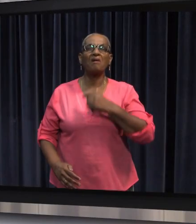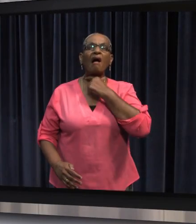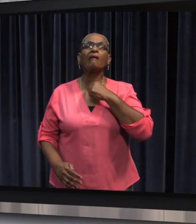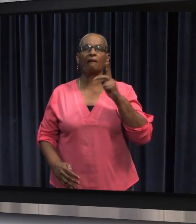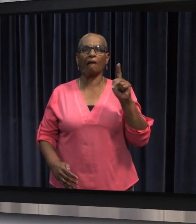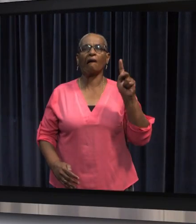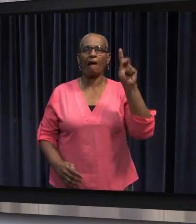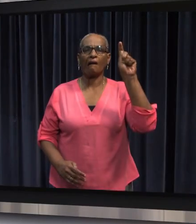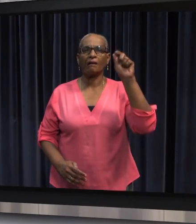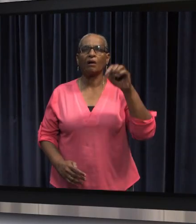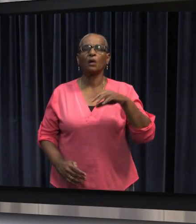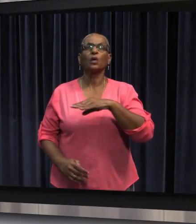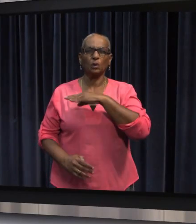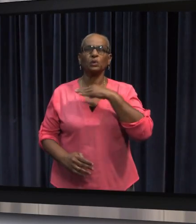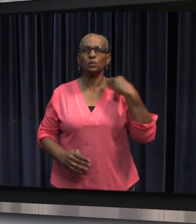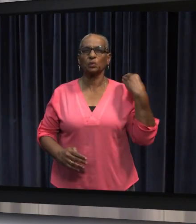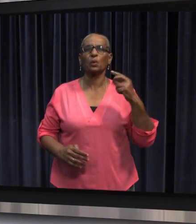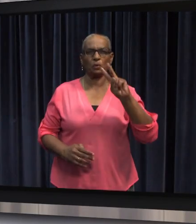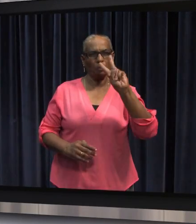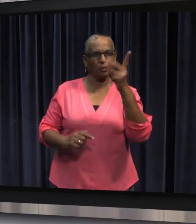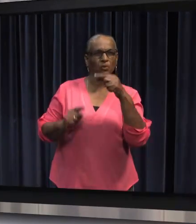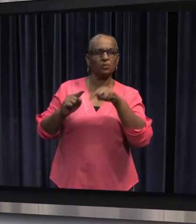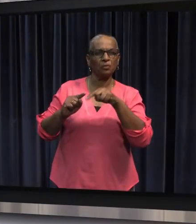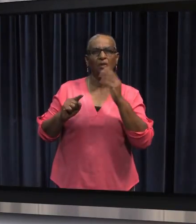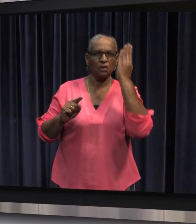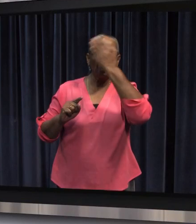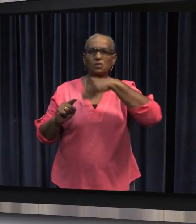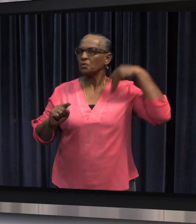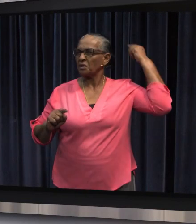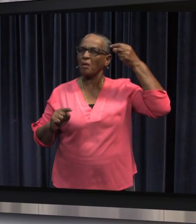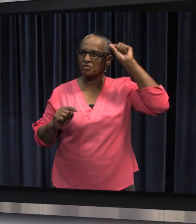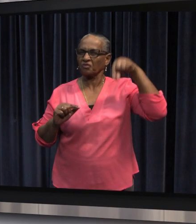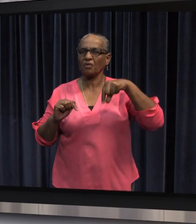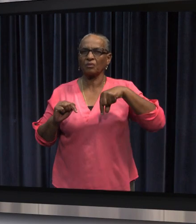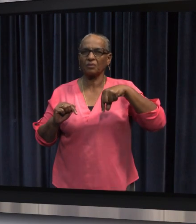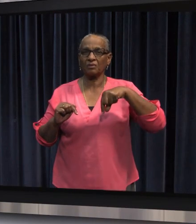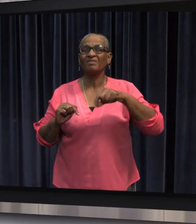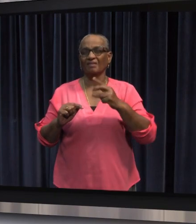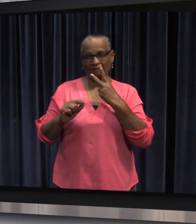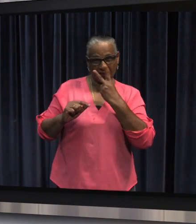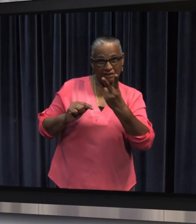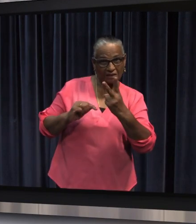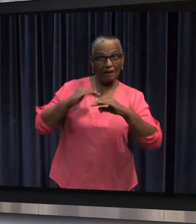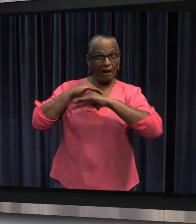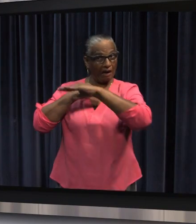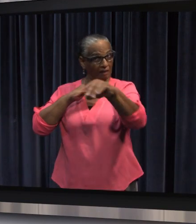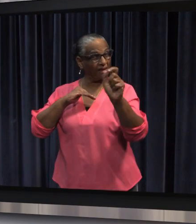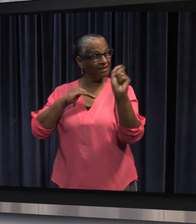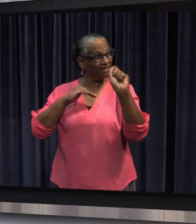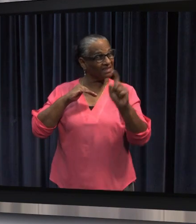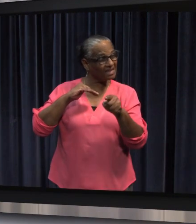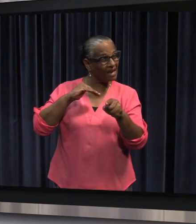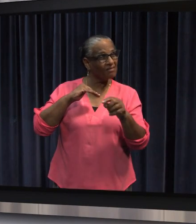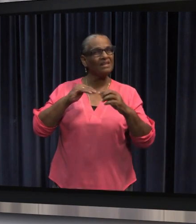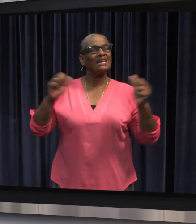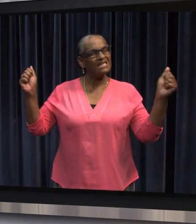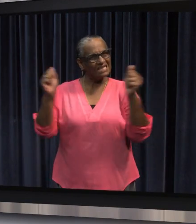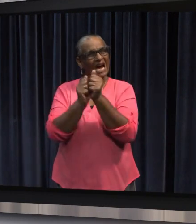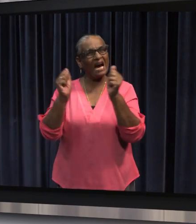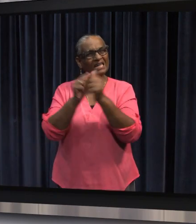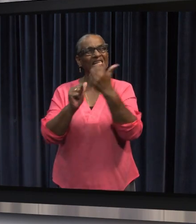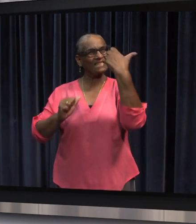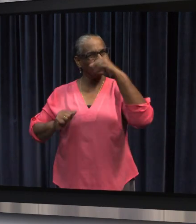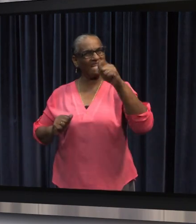Cervical cancer is the second cause of death among Surinamese women. Given the national figures, there are 60